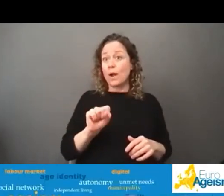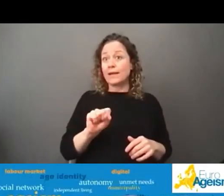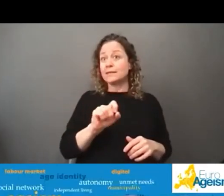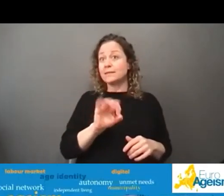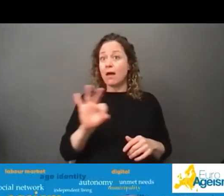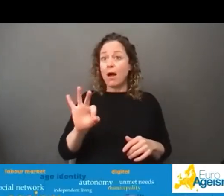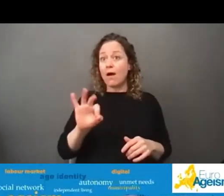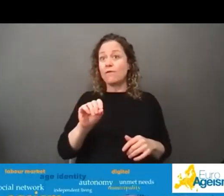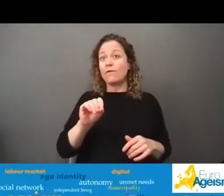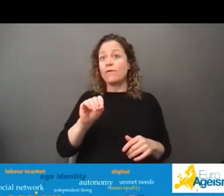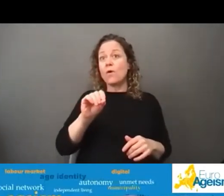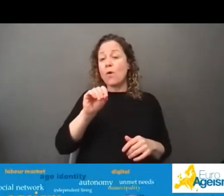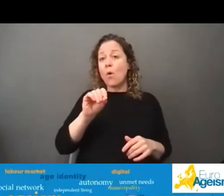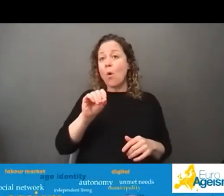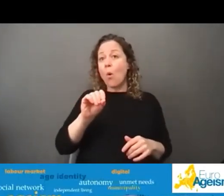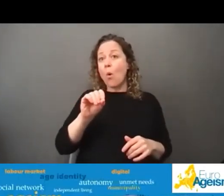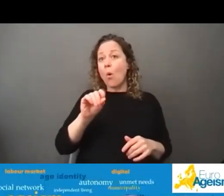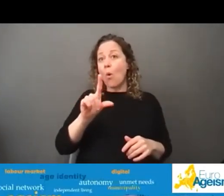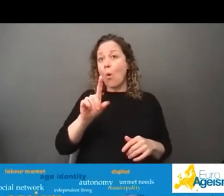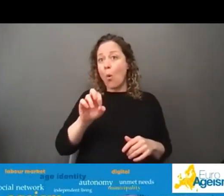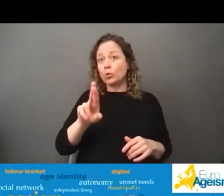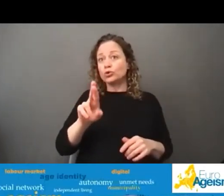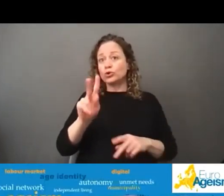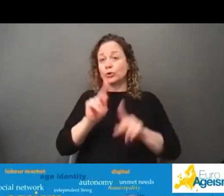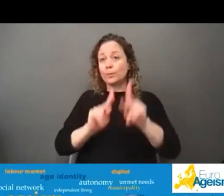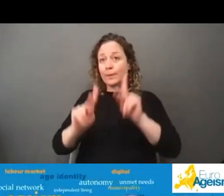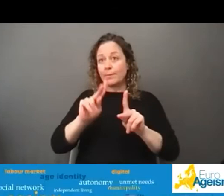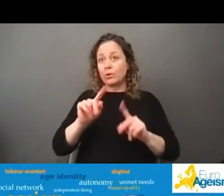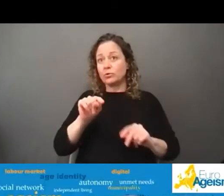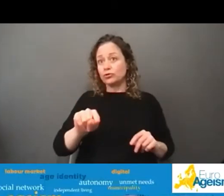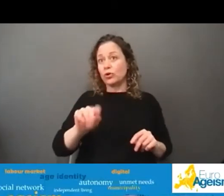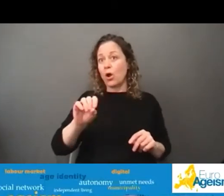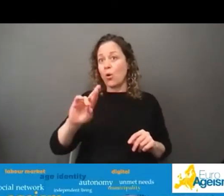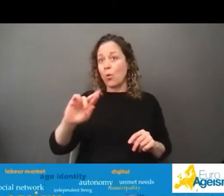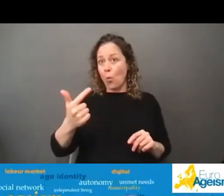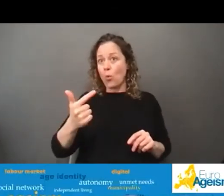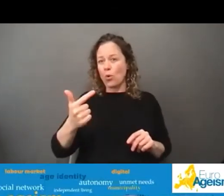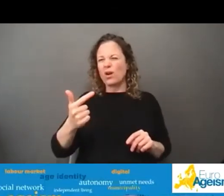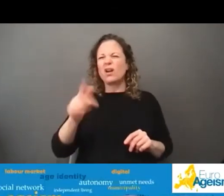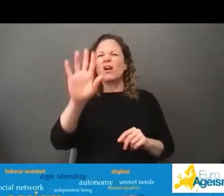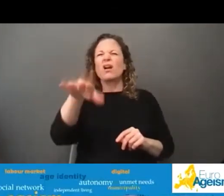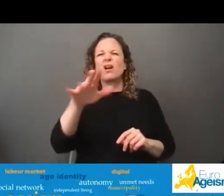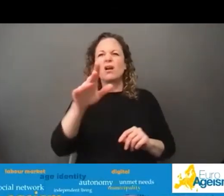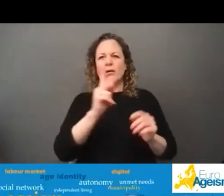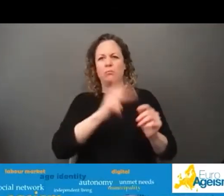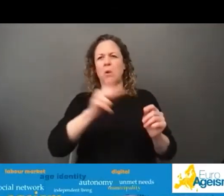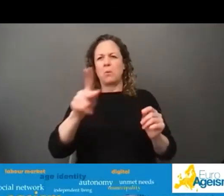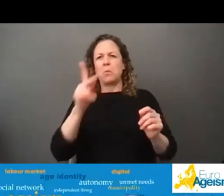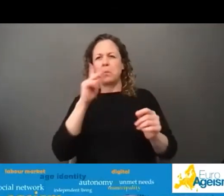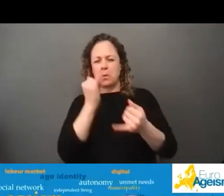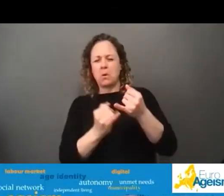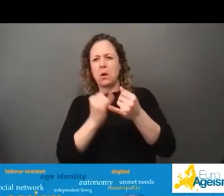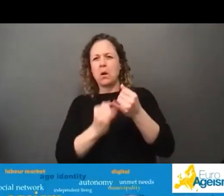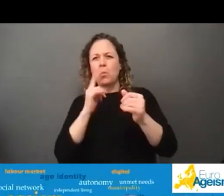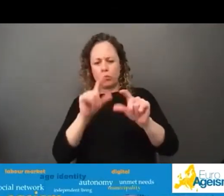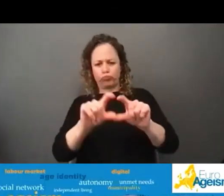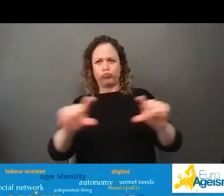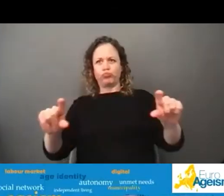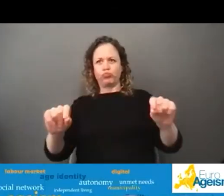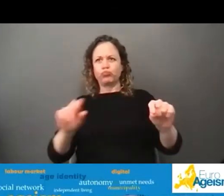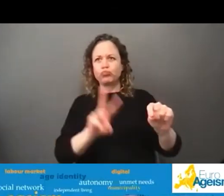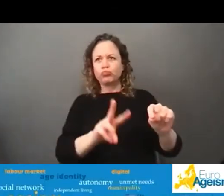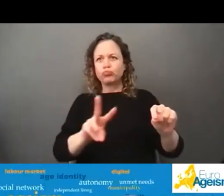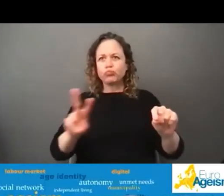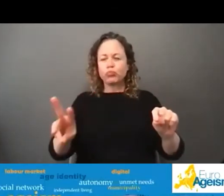www.rightsofolderpeople.org. There'll be a slide at the end that kind of shows, how to access that. If you have, even as you kind of